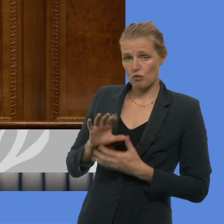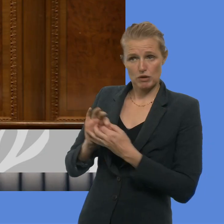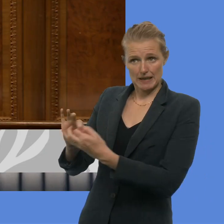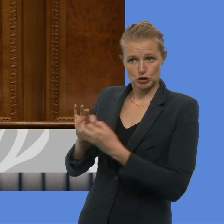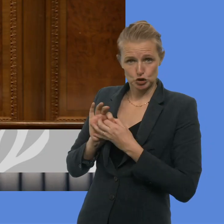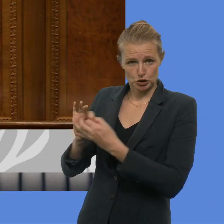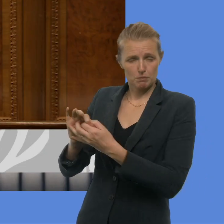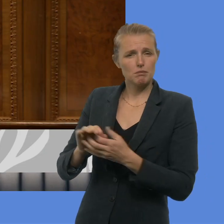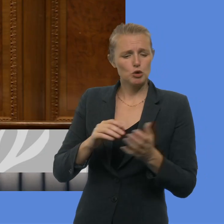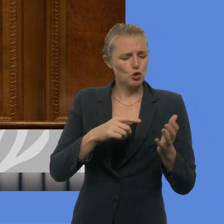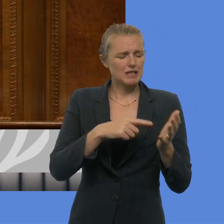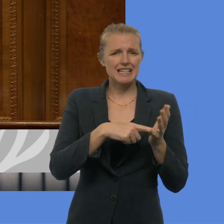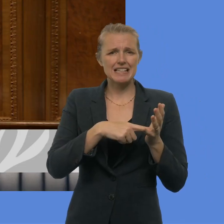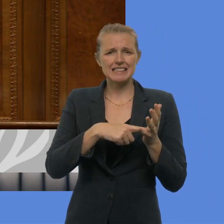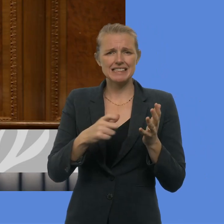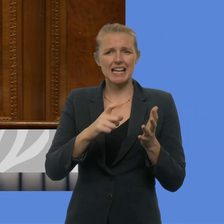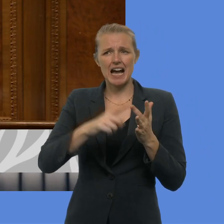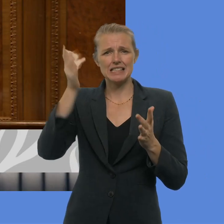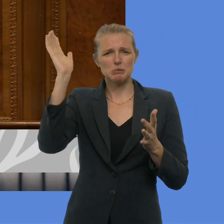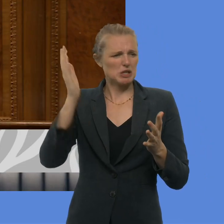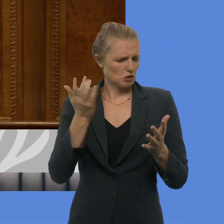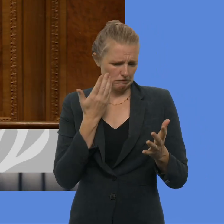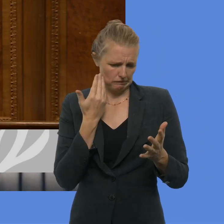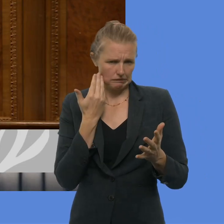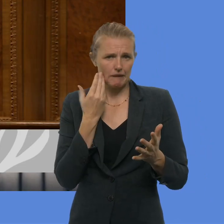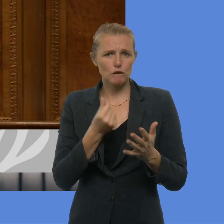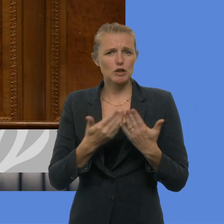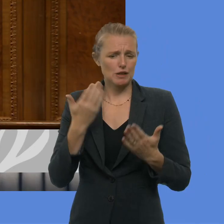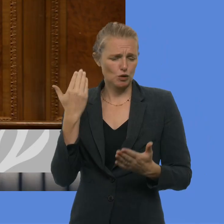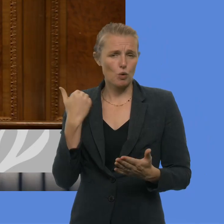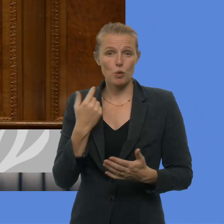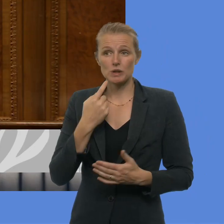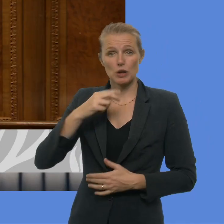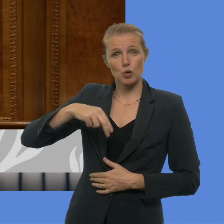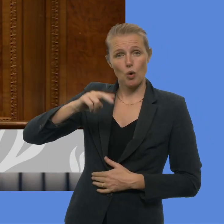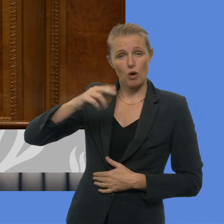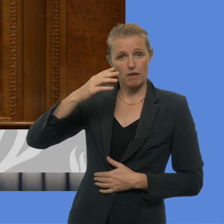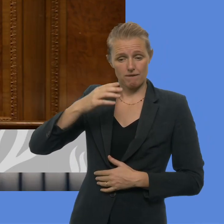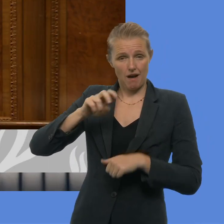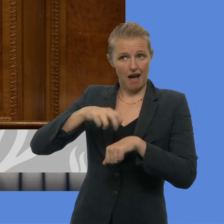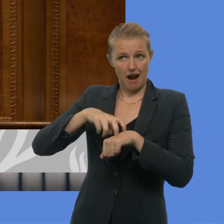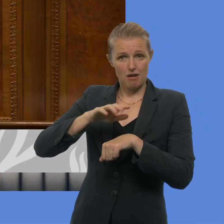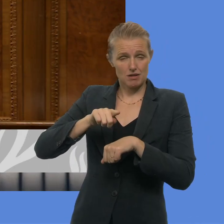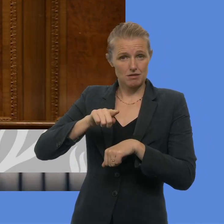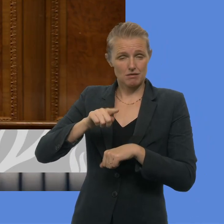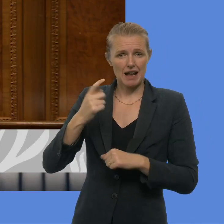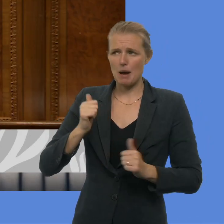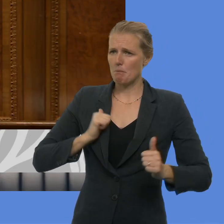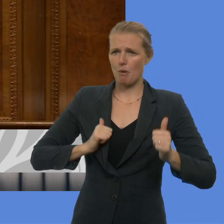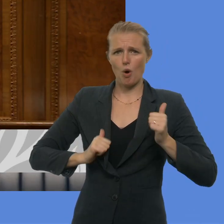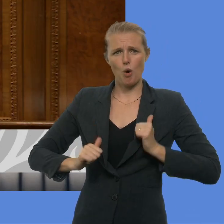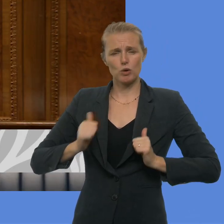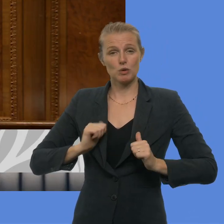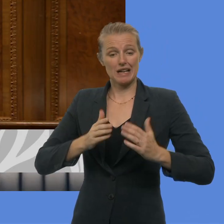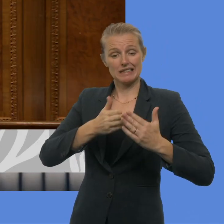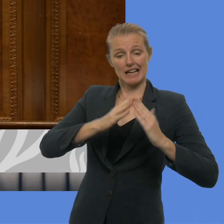your TCI speech a few days ago that the North is now can boast that the Titanic